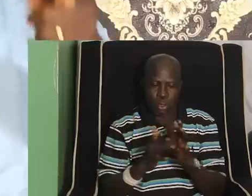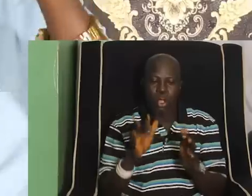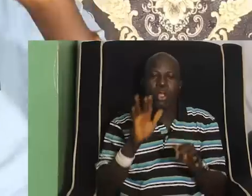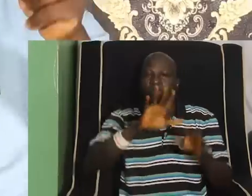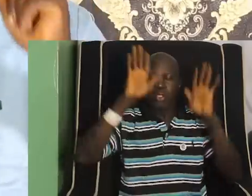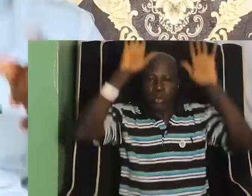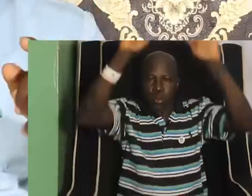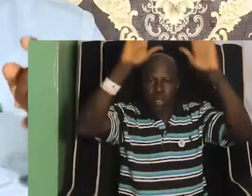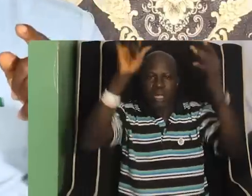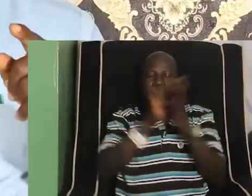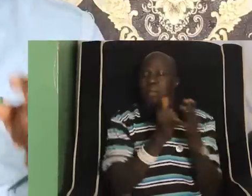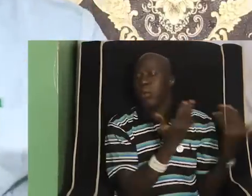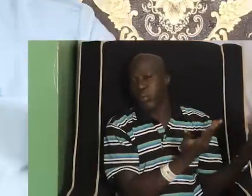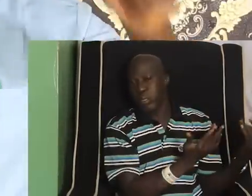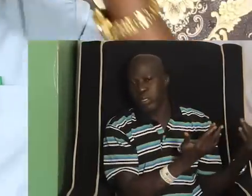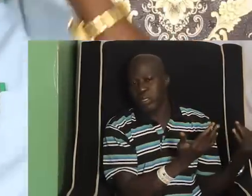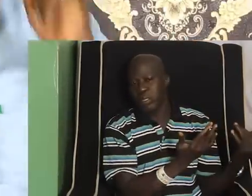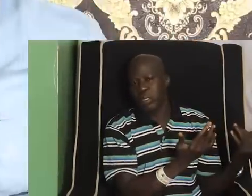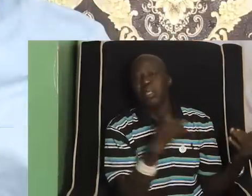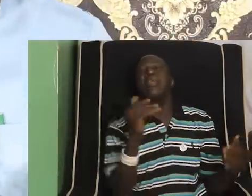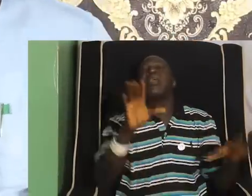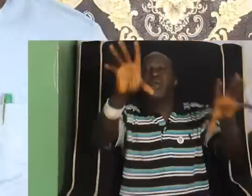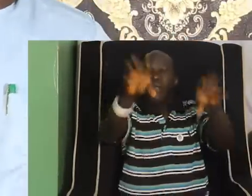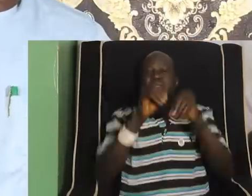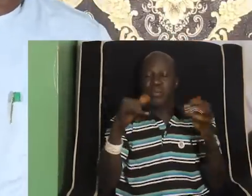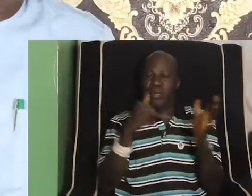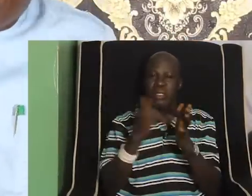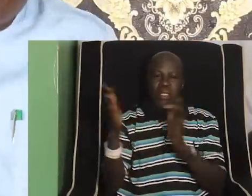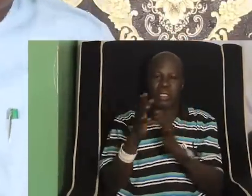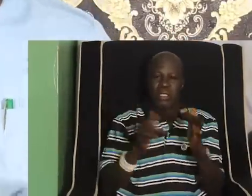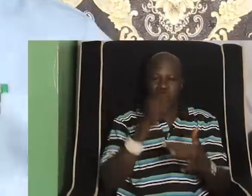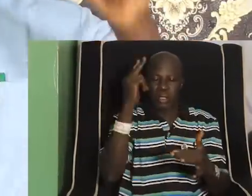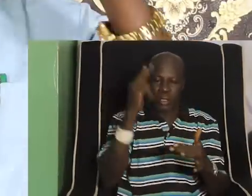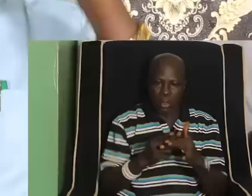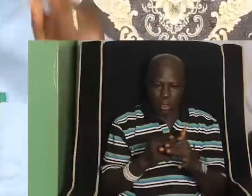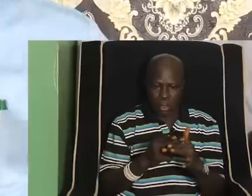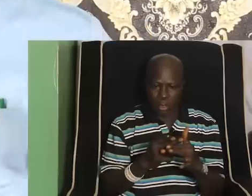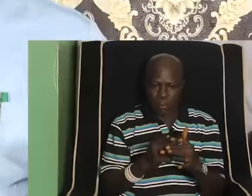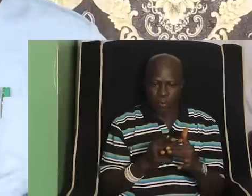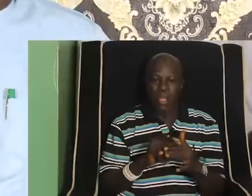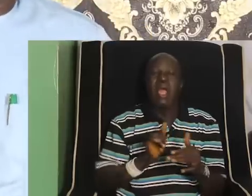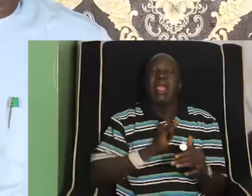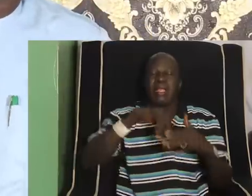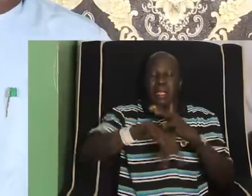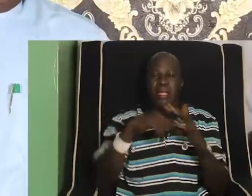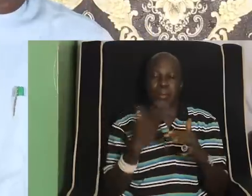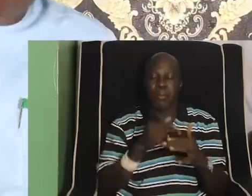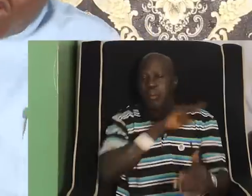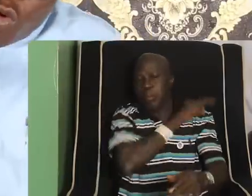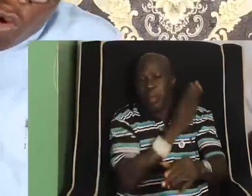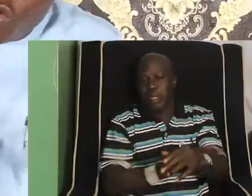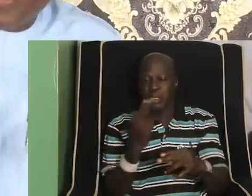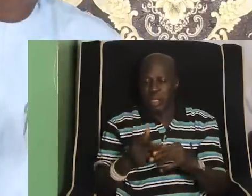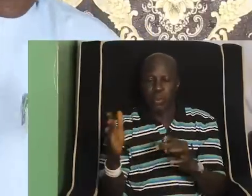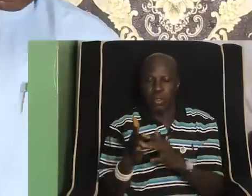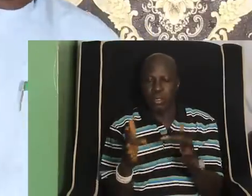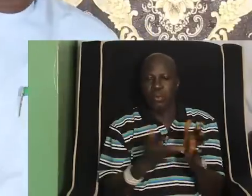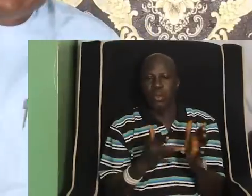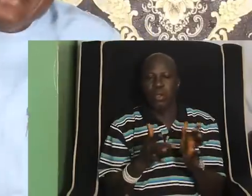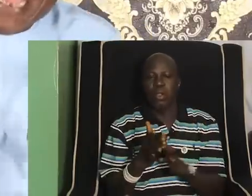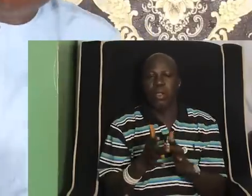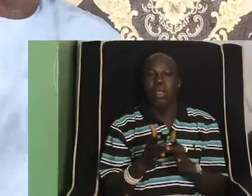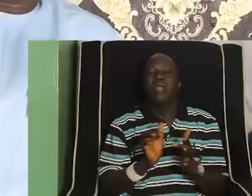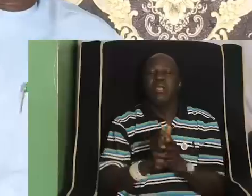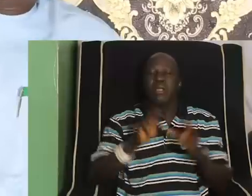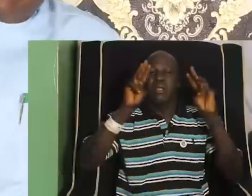to reti yen a miracle you are expecting ate olowo loruko Jesu get it in Jesus. Neighbor, yeah. In the mighty name of Jesus. Oluwa. In